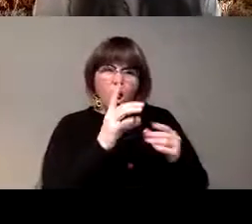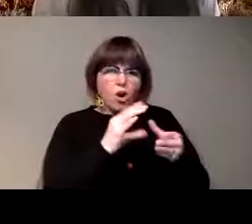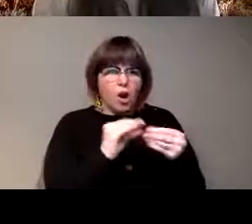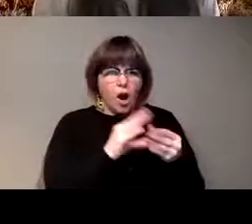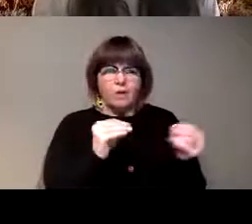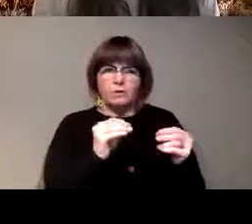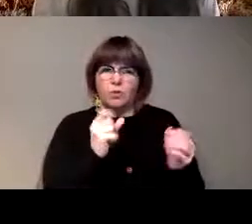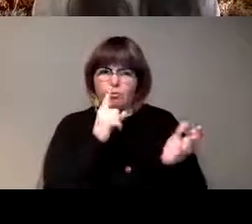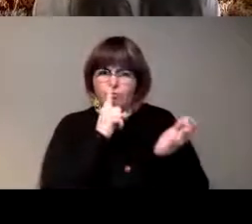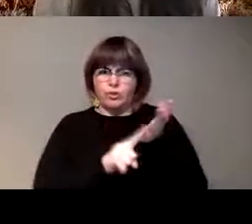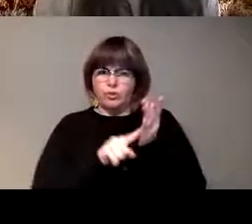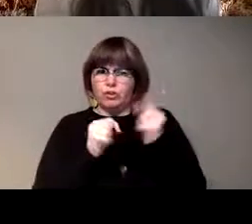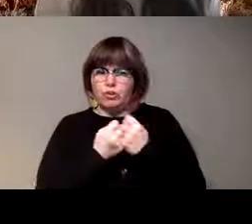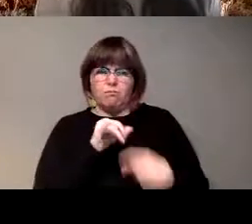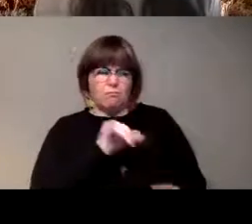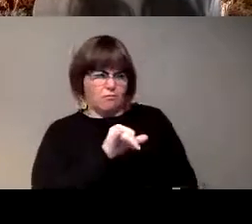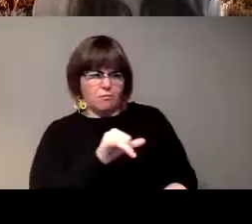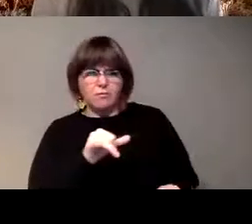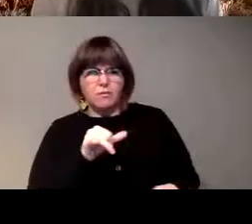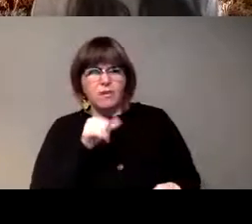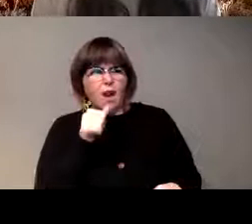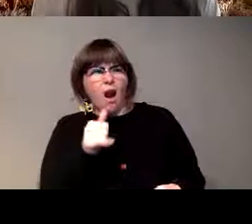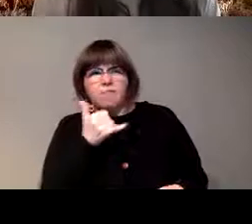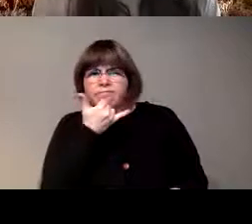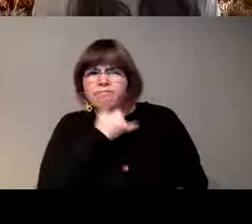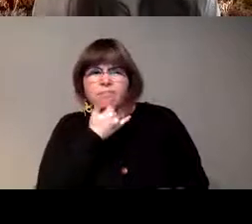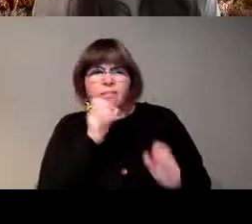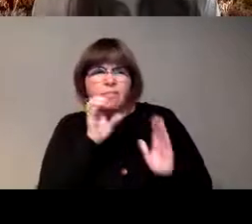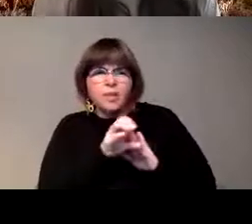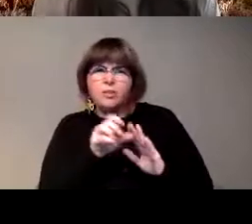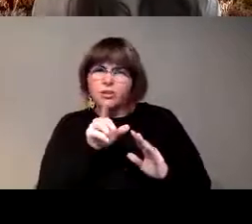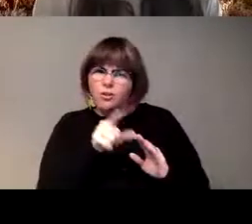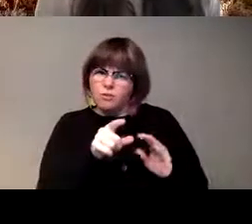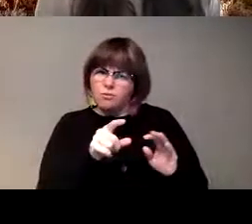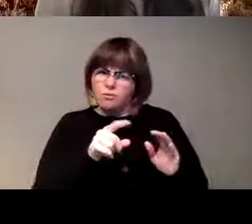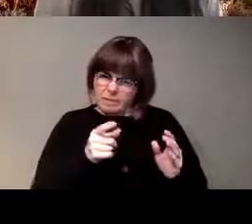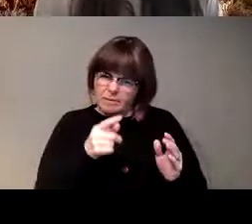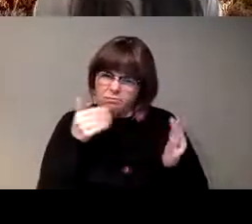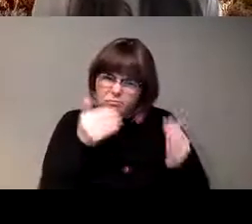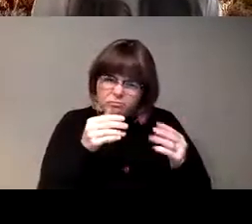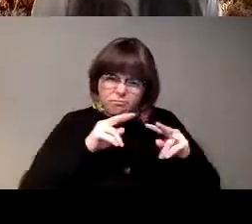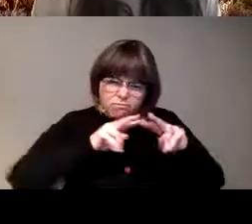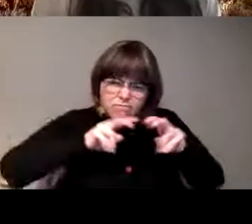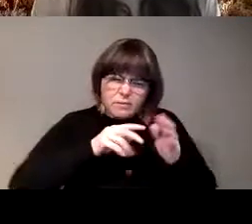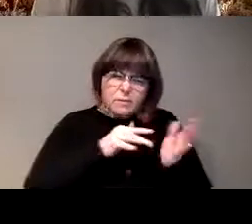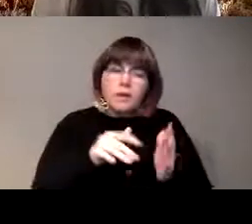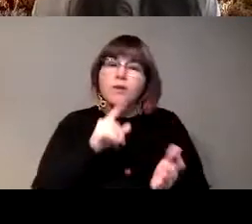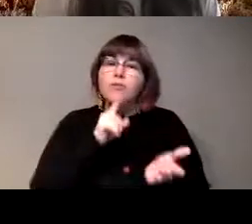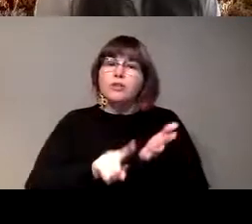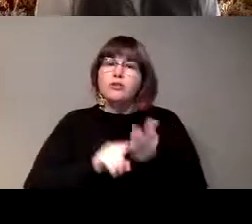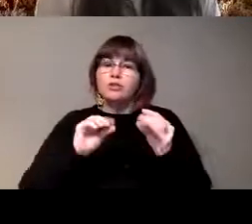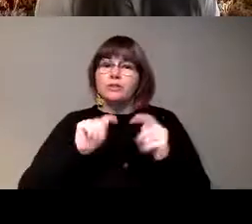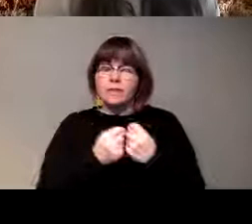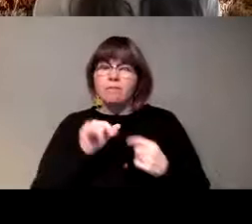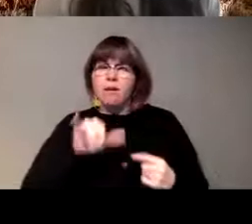off the research team to say, this isn't an anomaly in our images. This might be something worth studying. And the research team actually found out that these